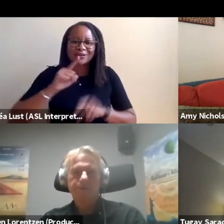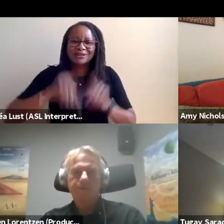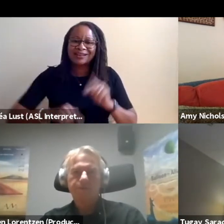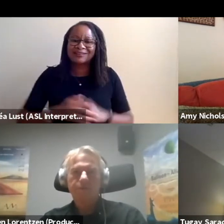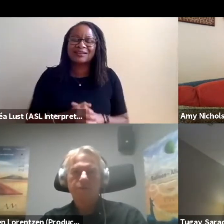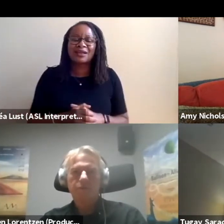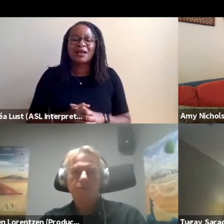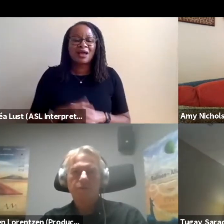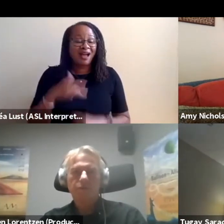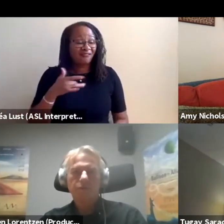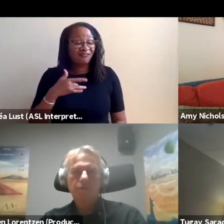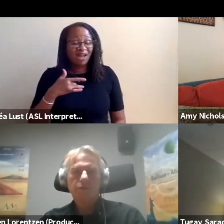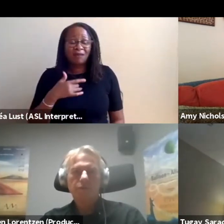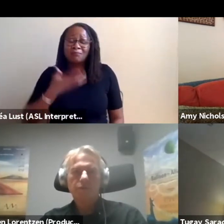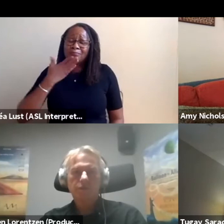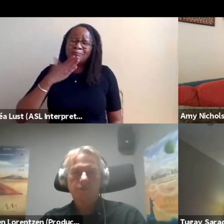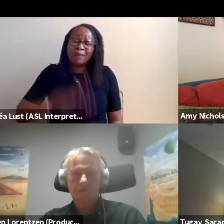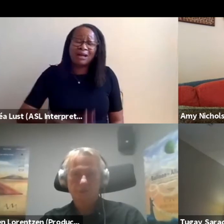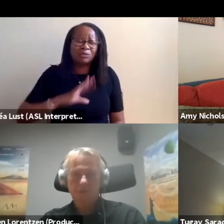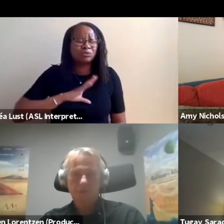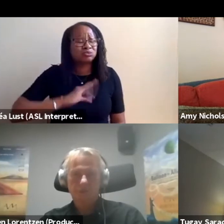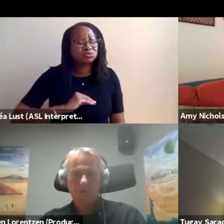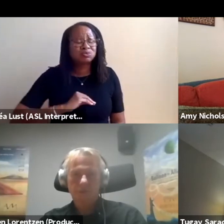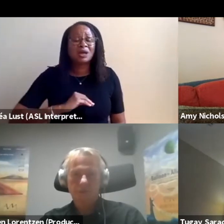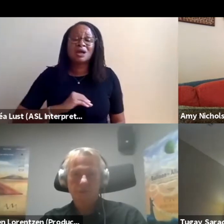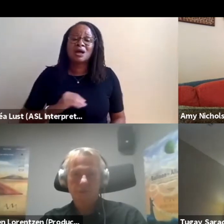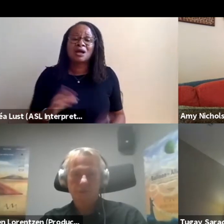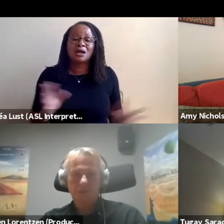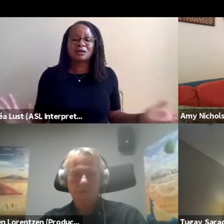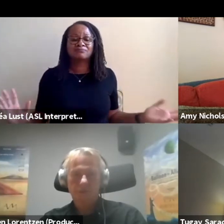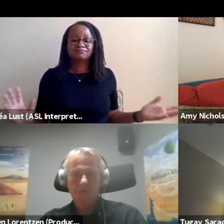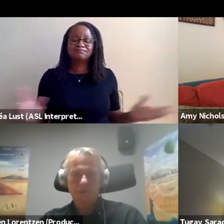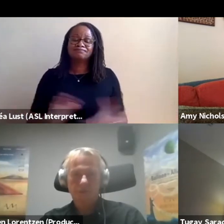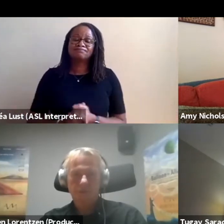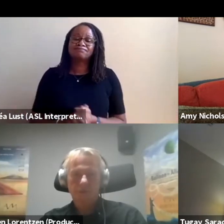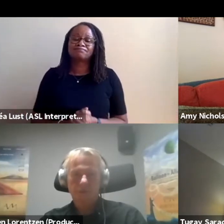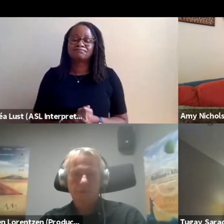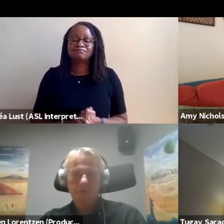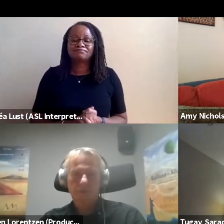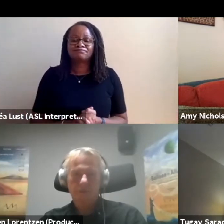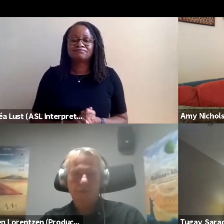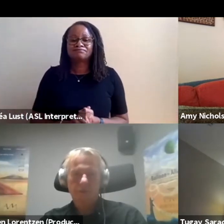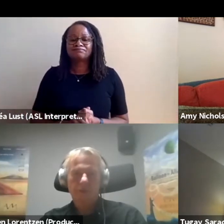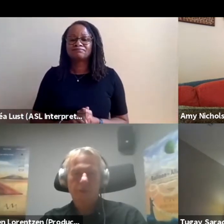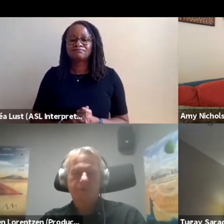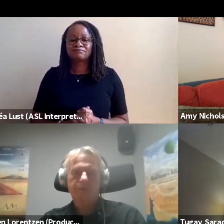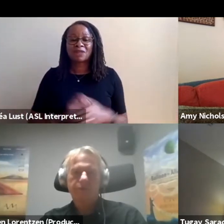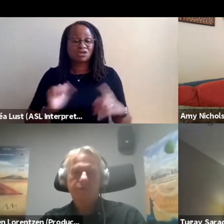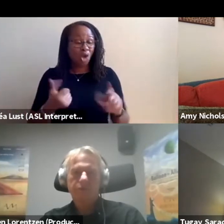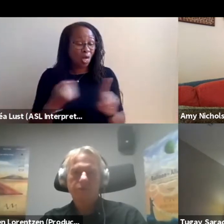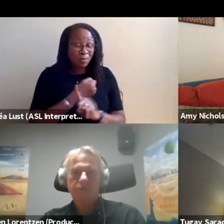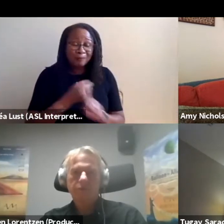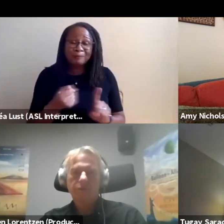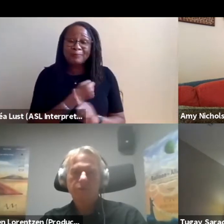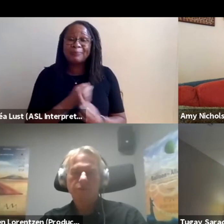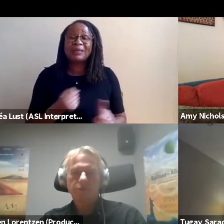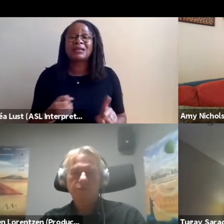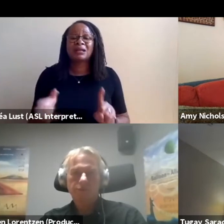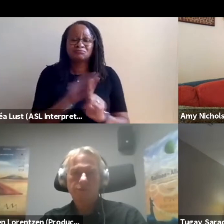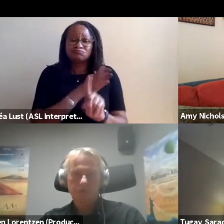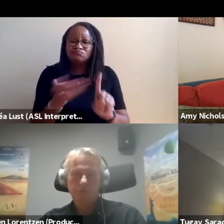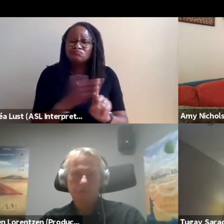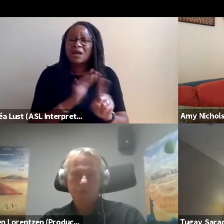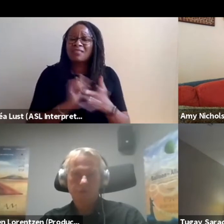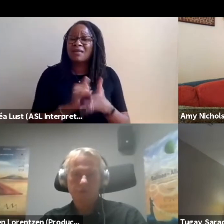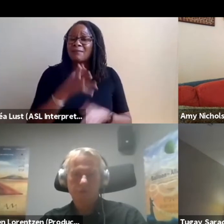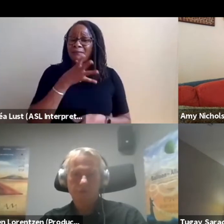felt so bad to judge her that way. And all those beatings and all the things what I had to do